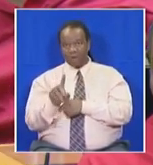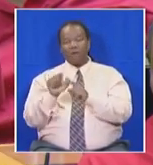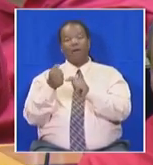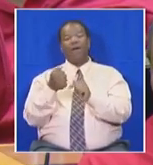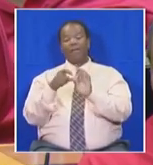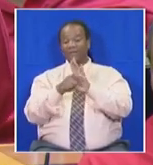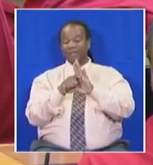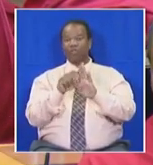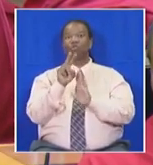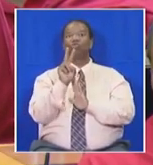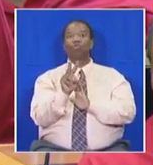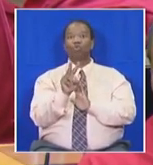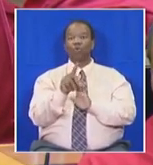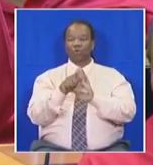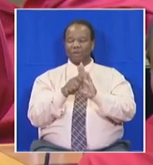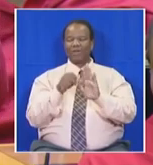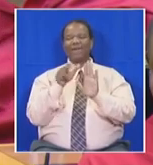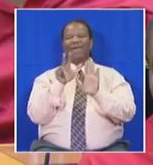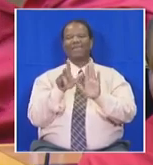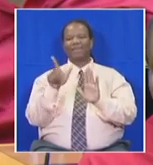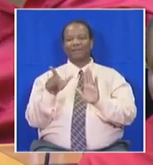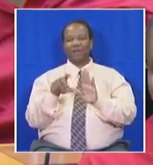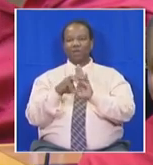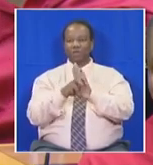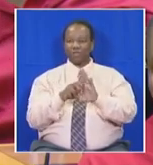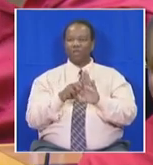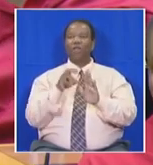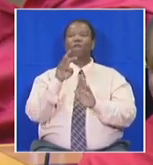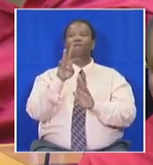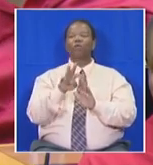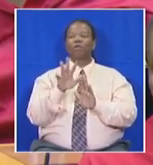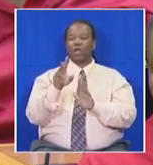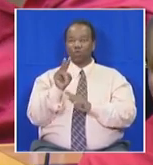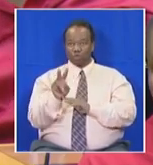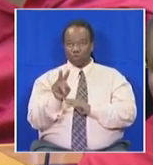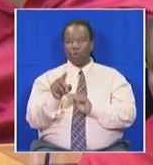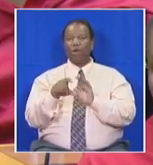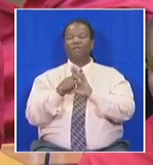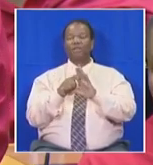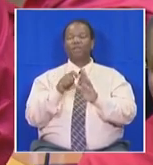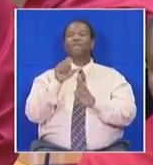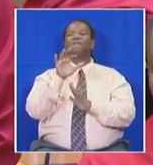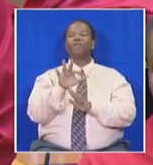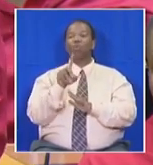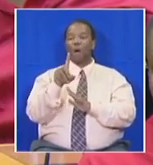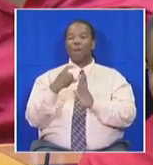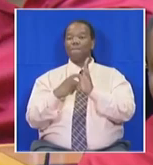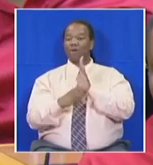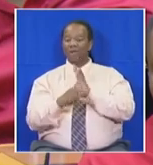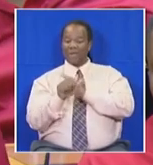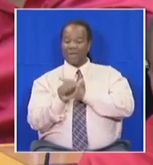2, Section 87, Section 49(2), and 51, Paragraph A and